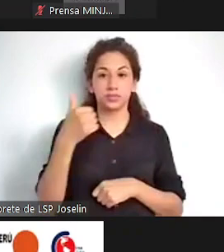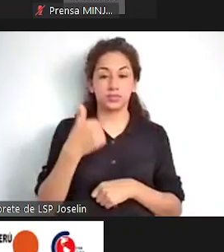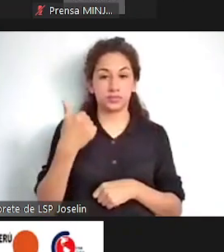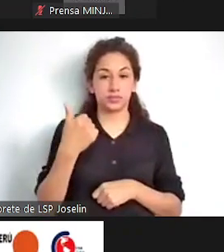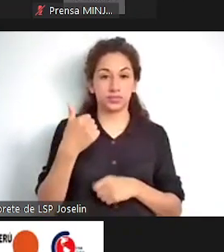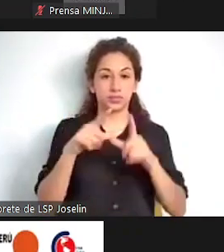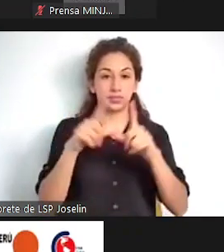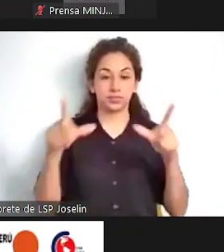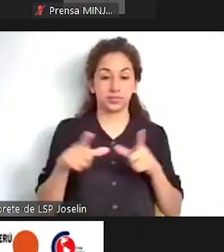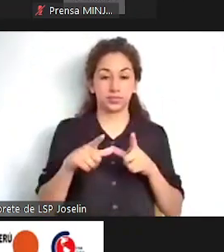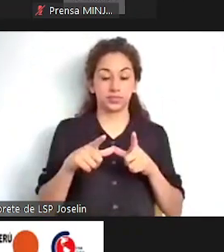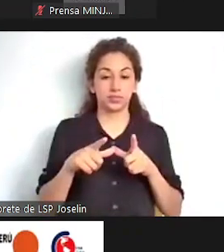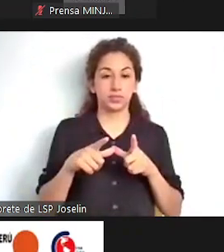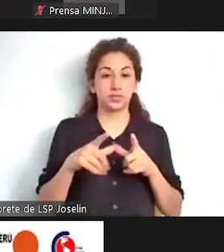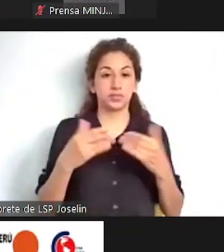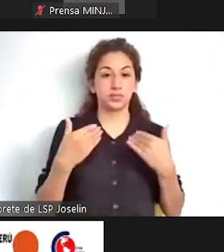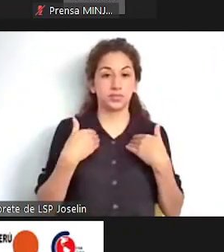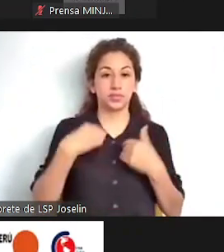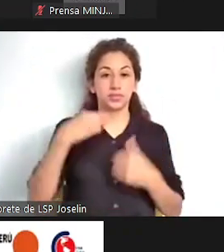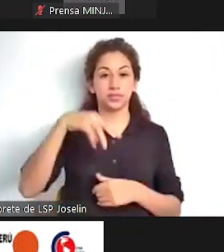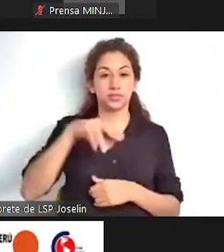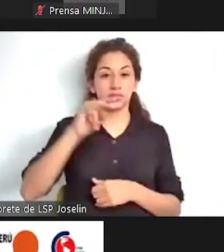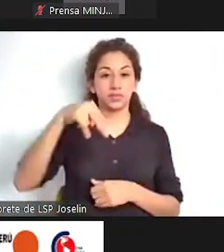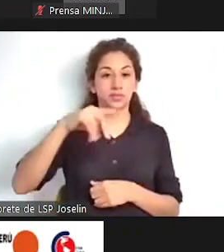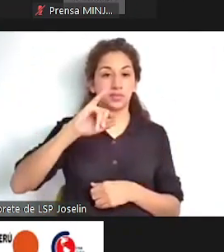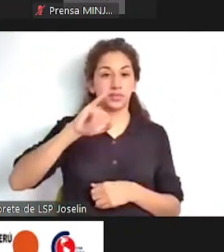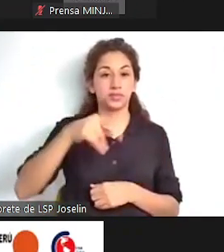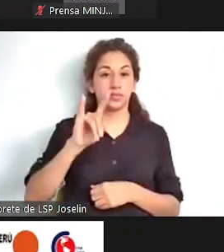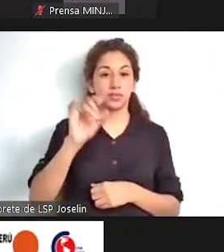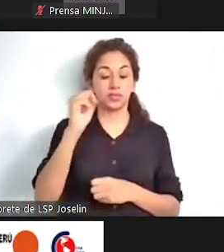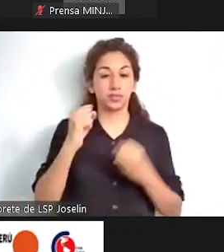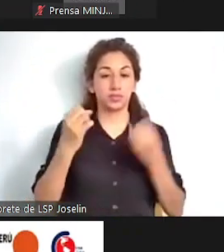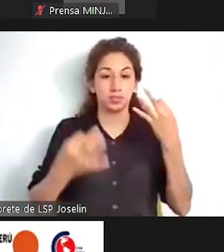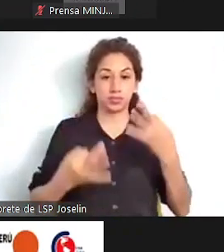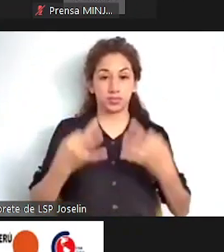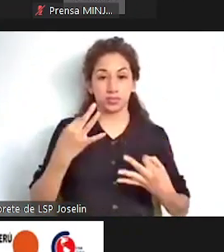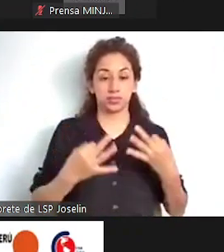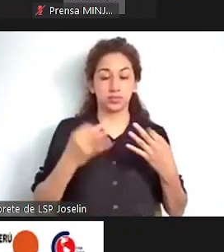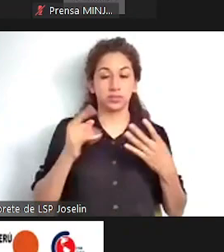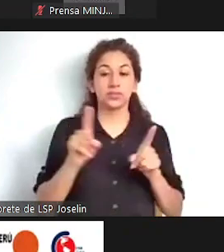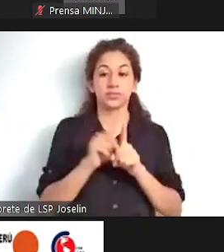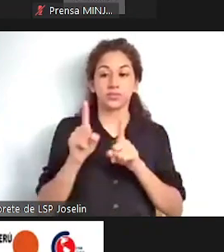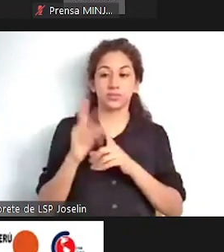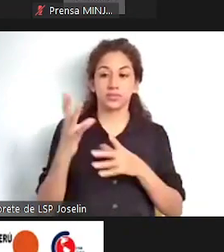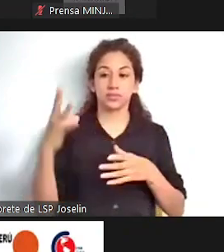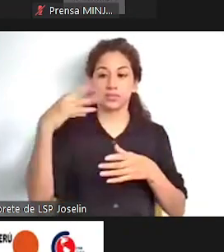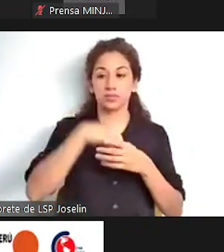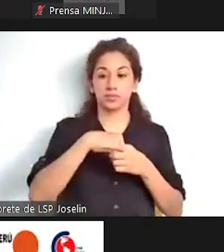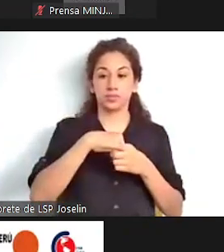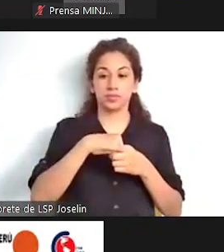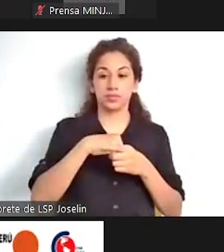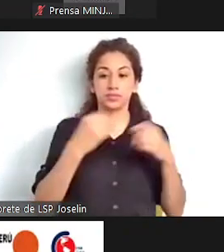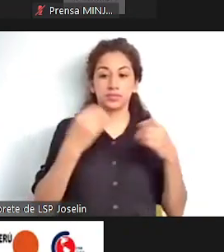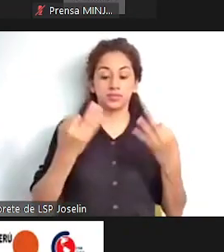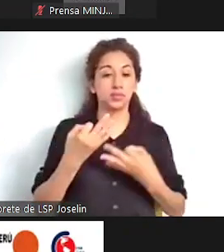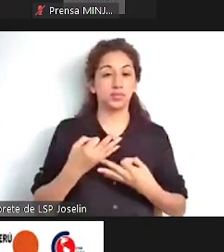because other public entities that different from men who didn't work as often with this multi-stakeholder roundtable